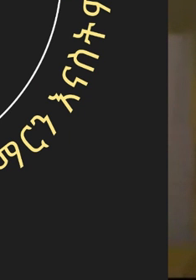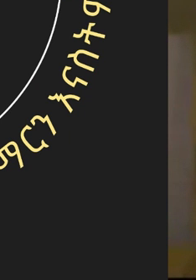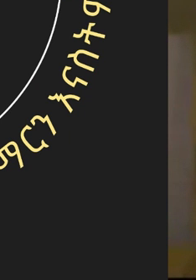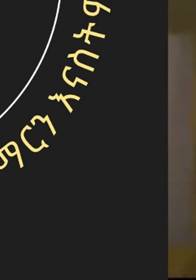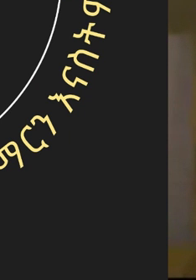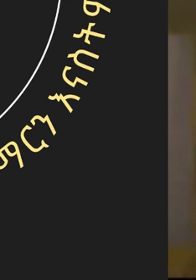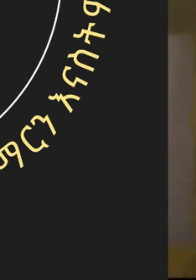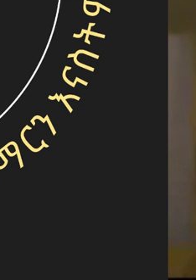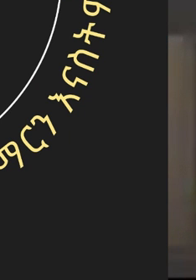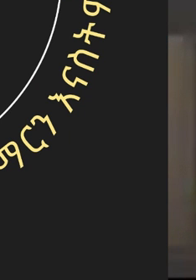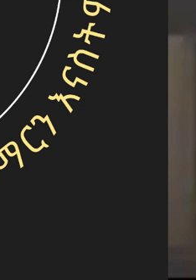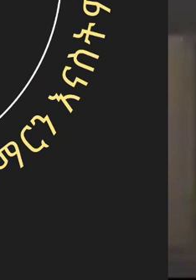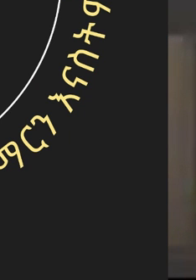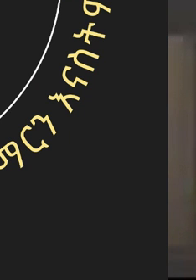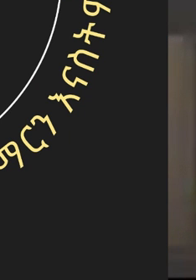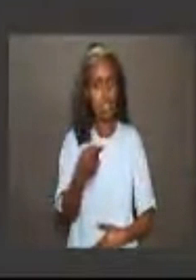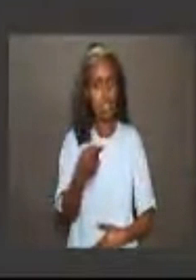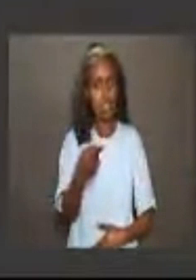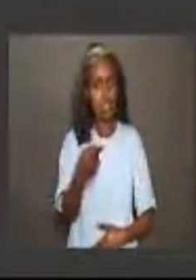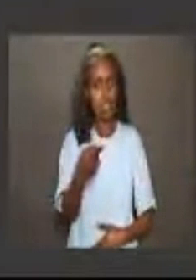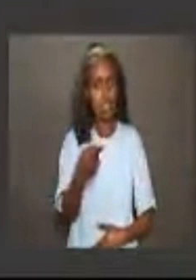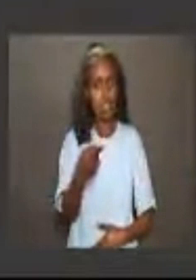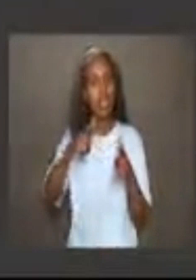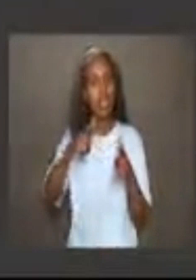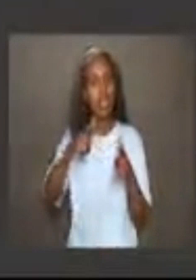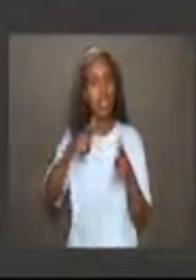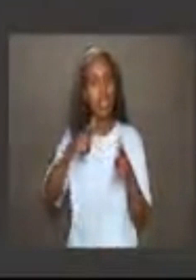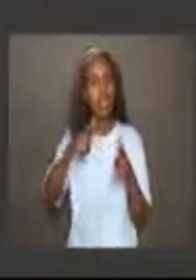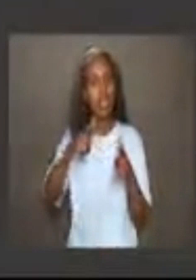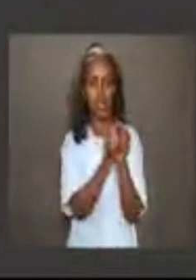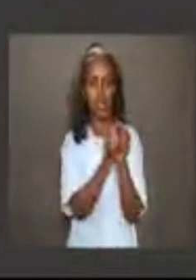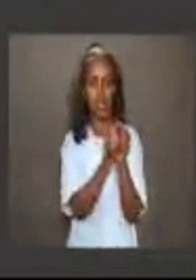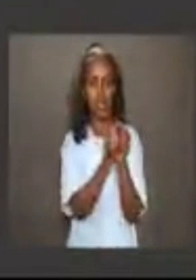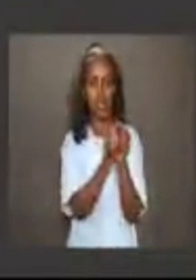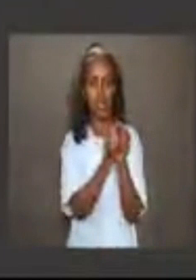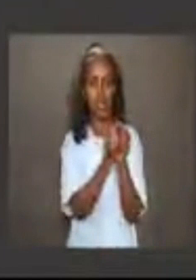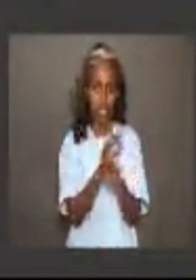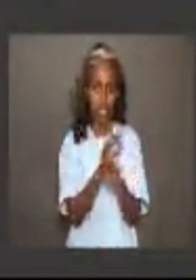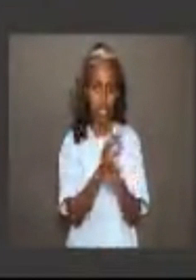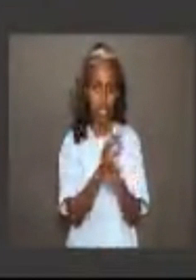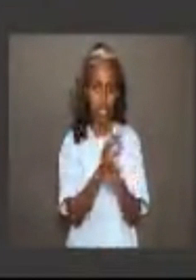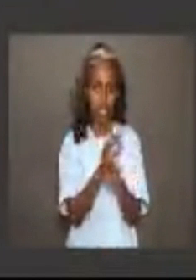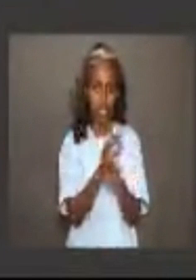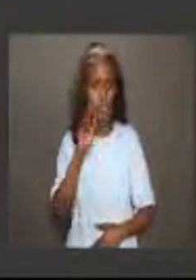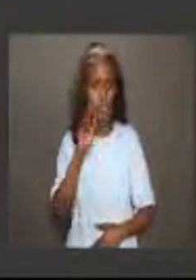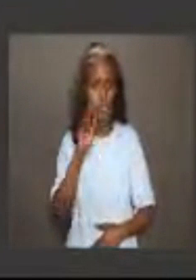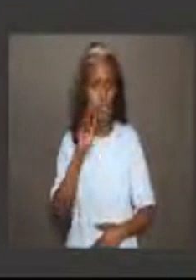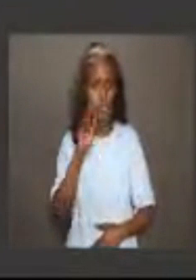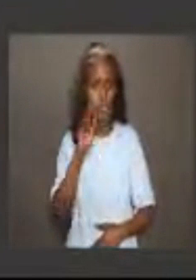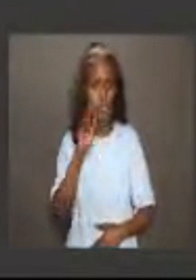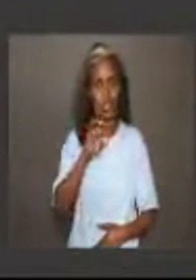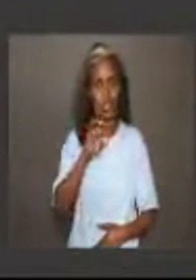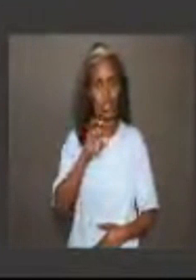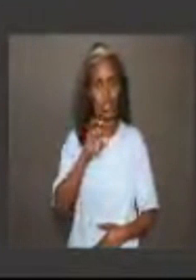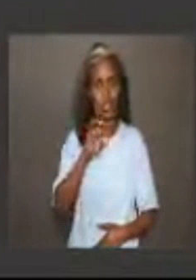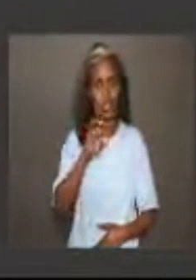called the greatest common factor, or GCF.